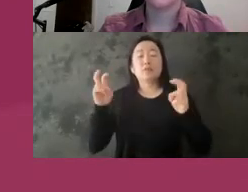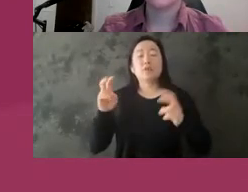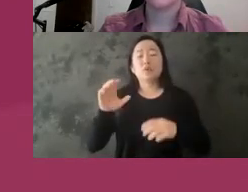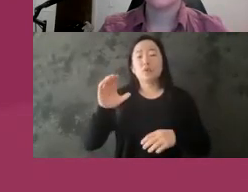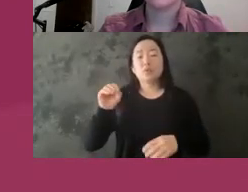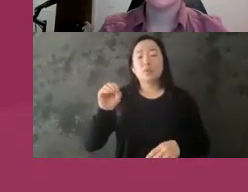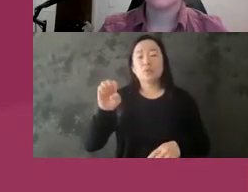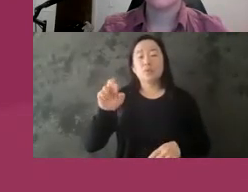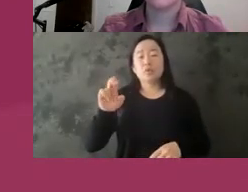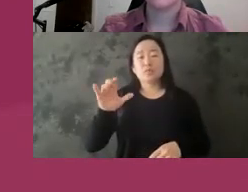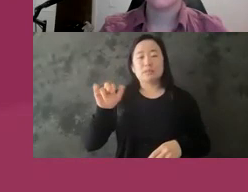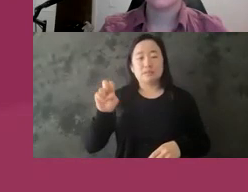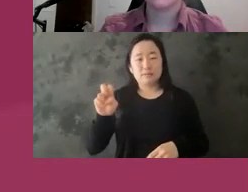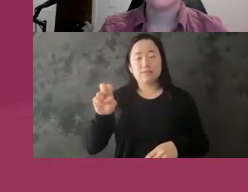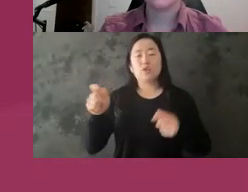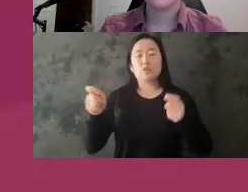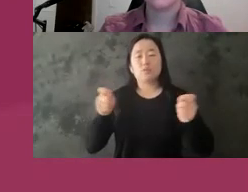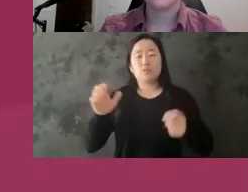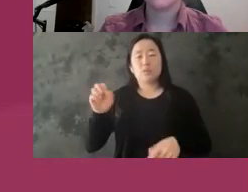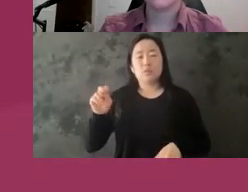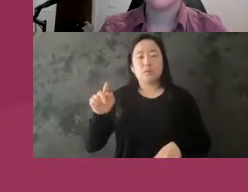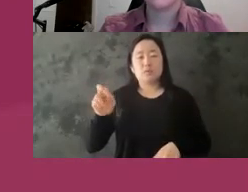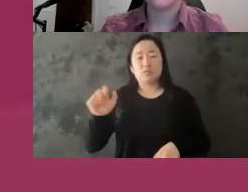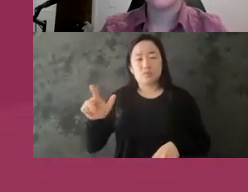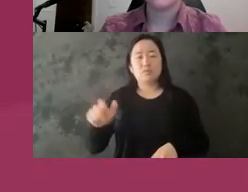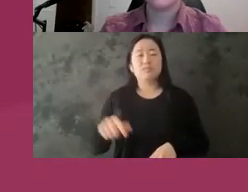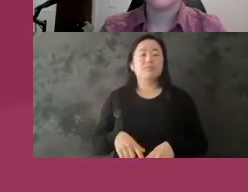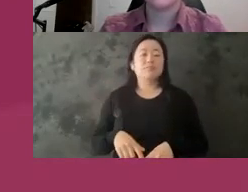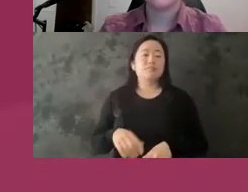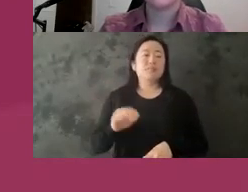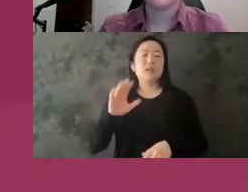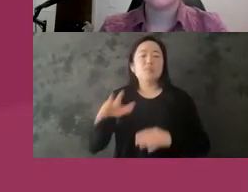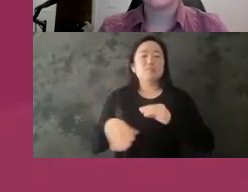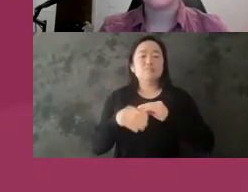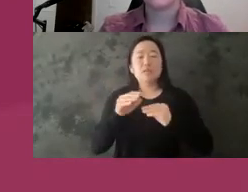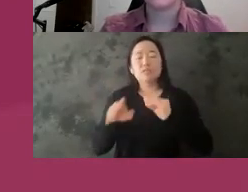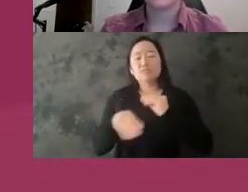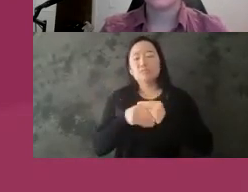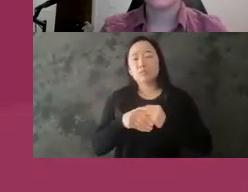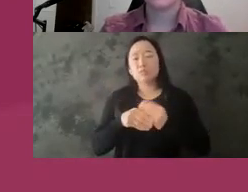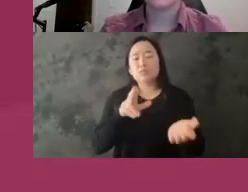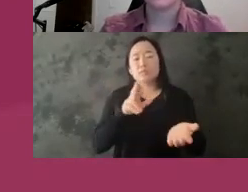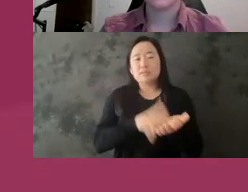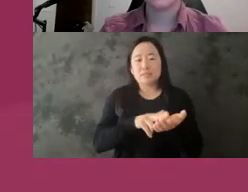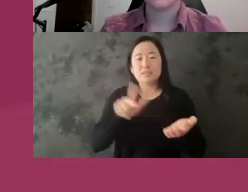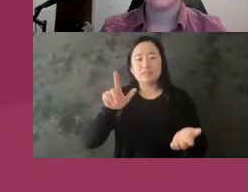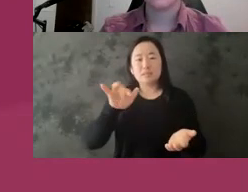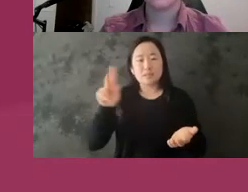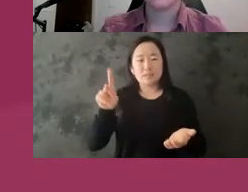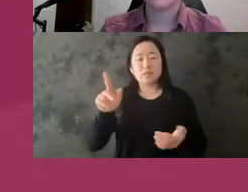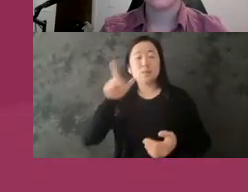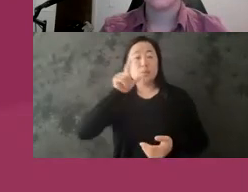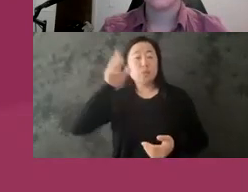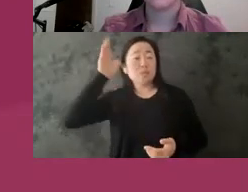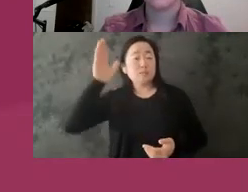to include the sign up link for that. It's going to be presented by our very own Mary